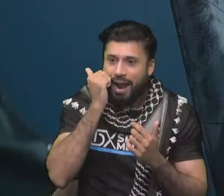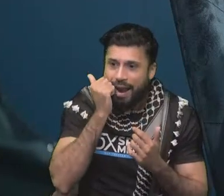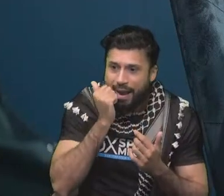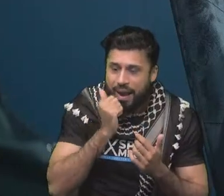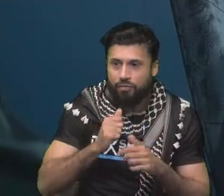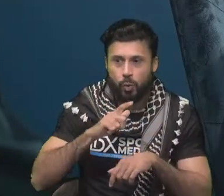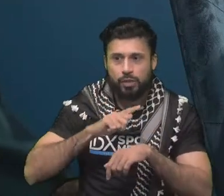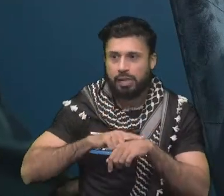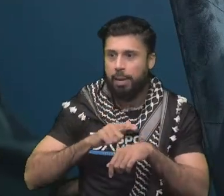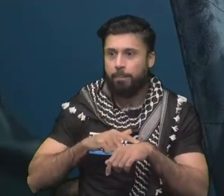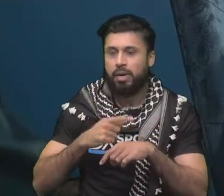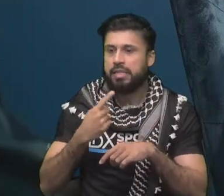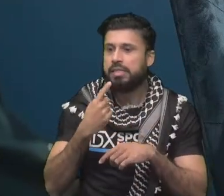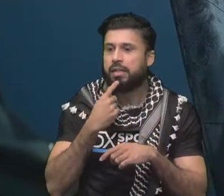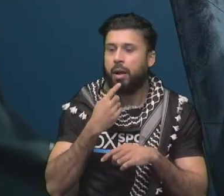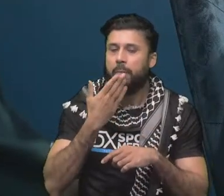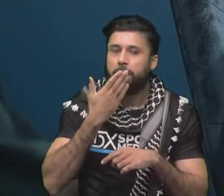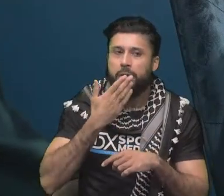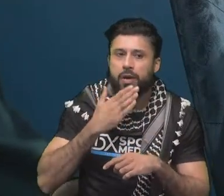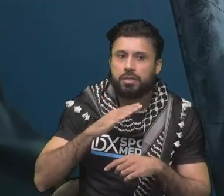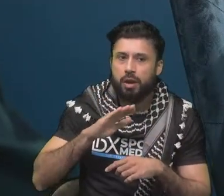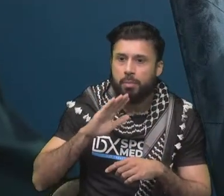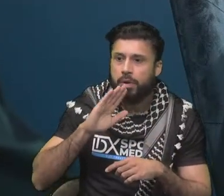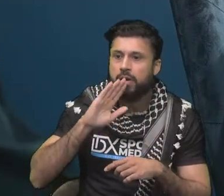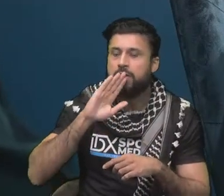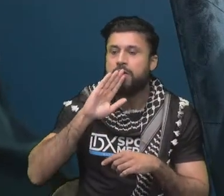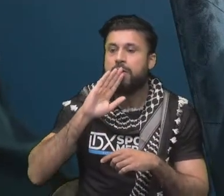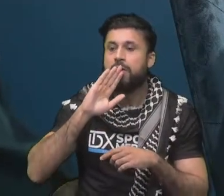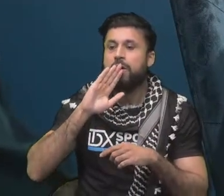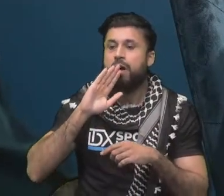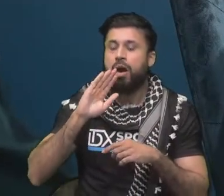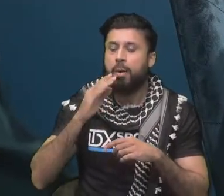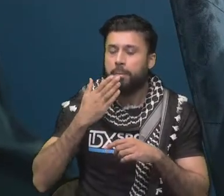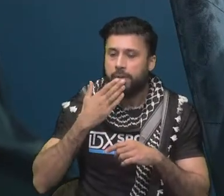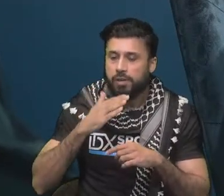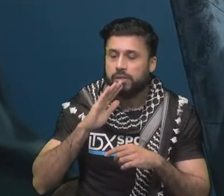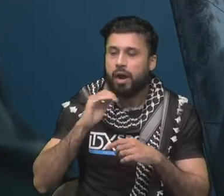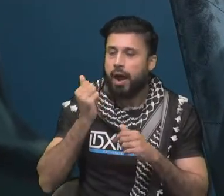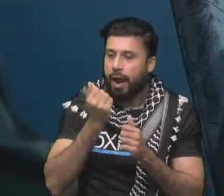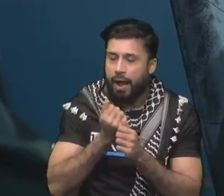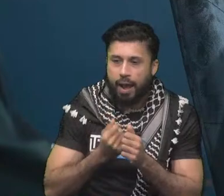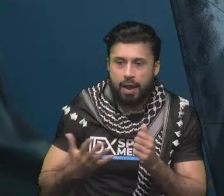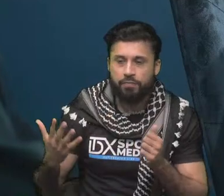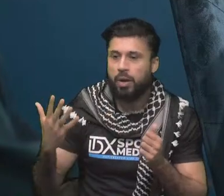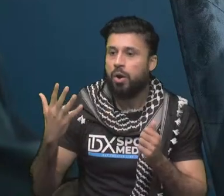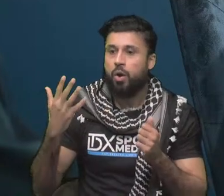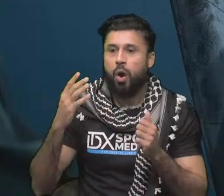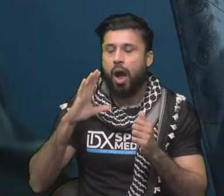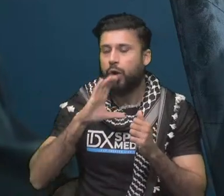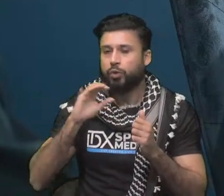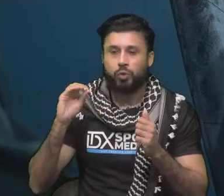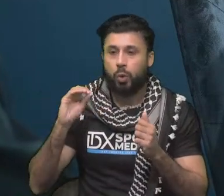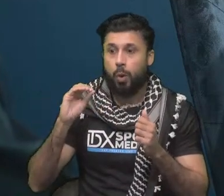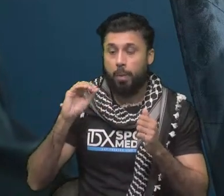And he said, I'm sure that this will be wiped out. Why? Because he says, because laqad sahha 'an an-nabiy sallallahu alayhi wa sallam. Because there's a